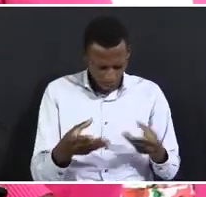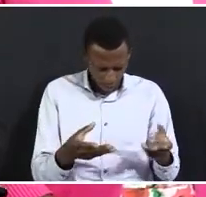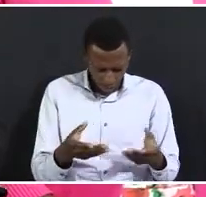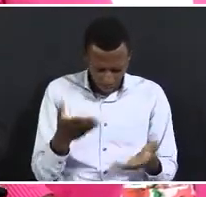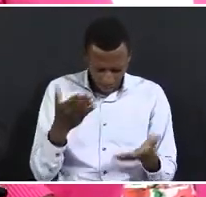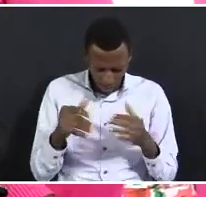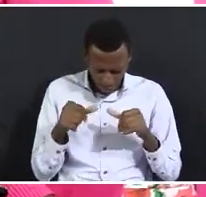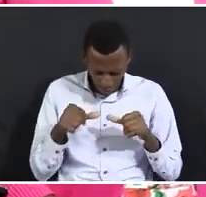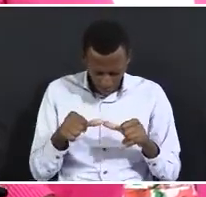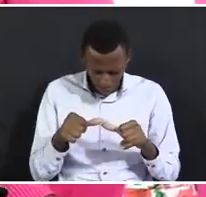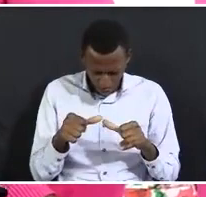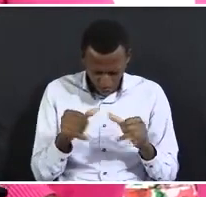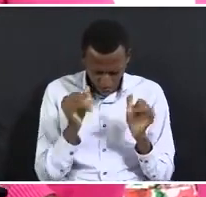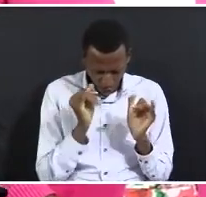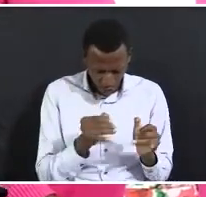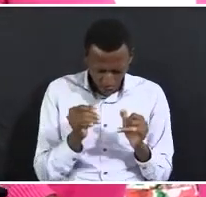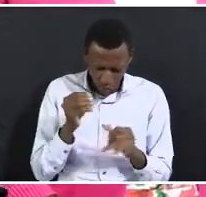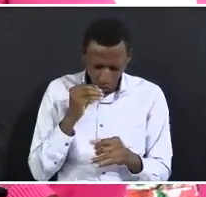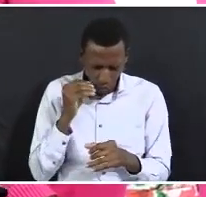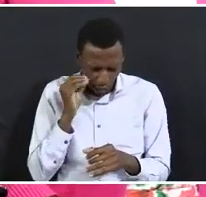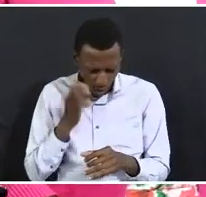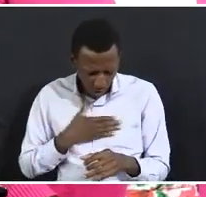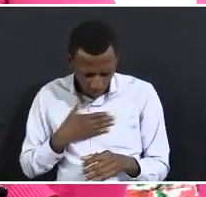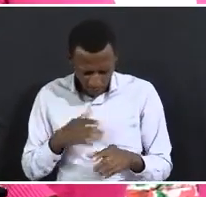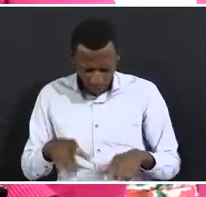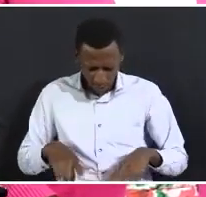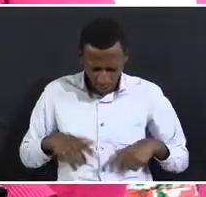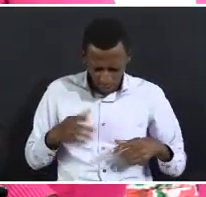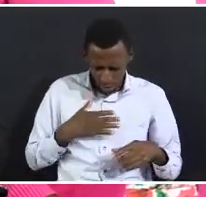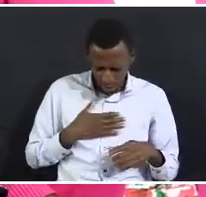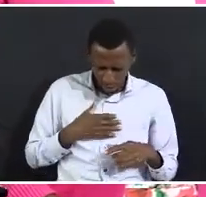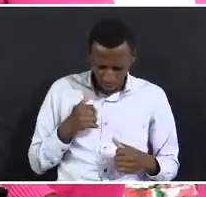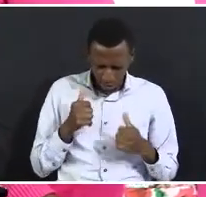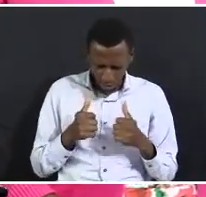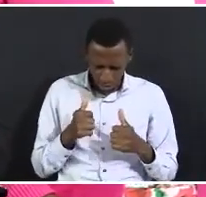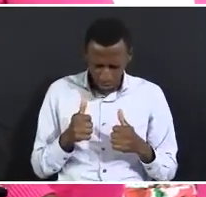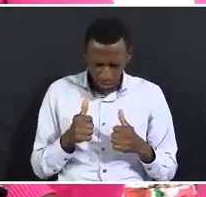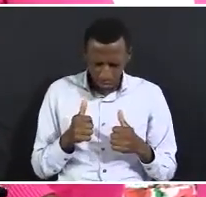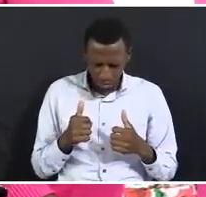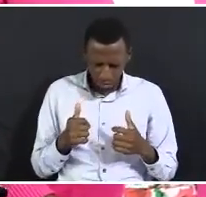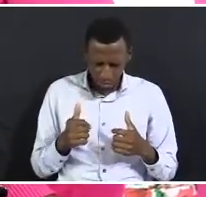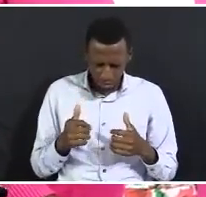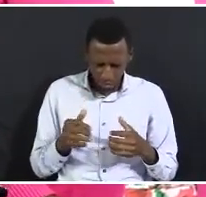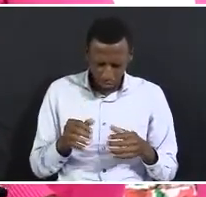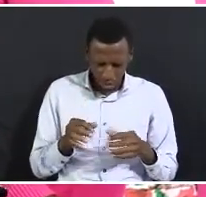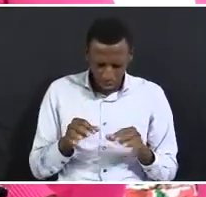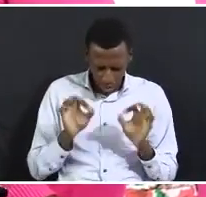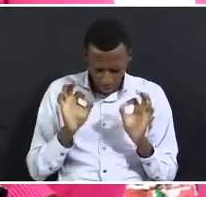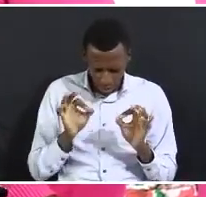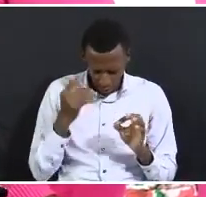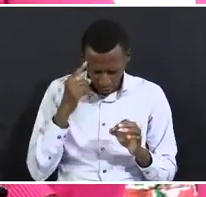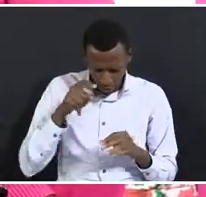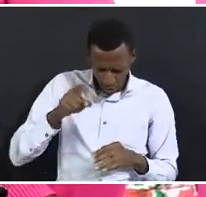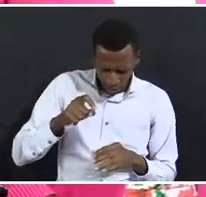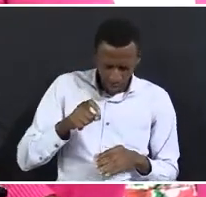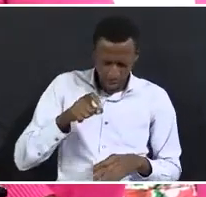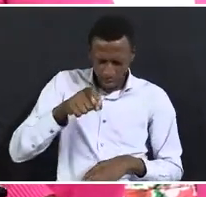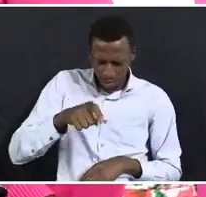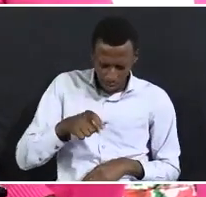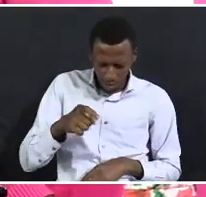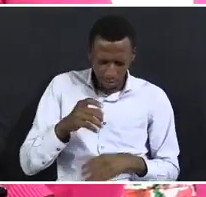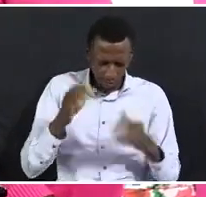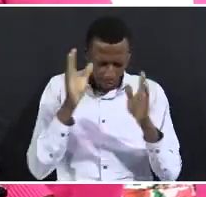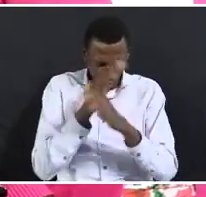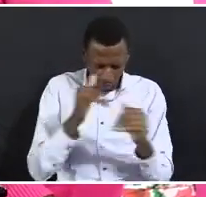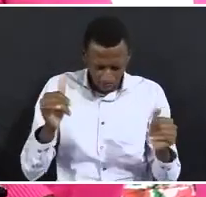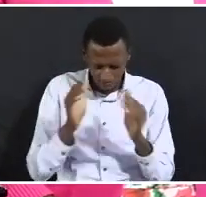to renew our homes, renew our lives. That is befitting the needs and the demands of heaven. We pray that may you walk